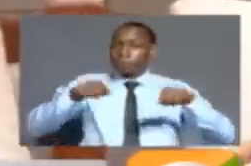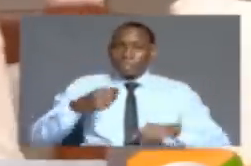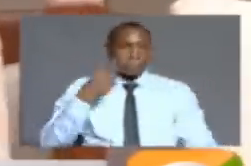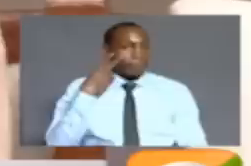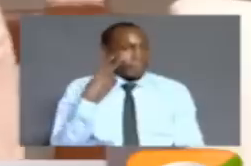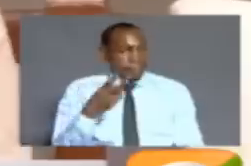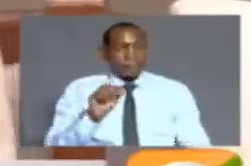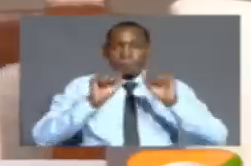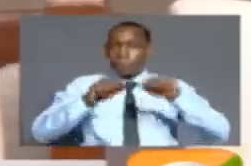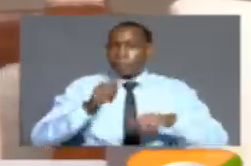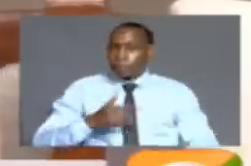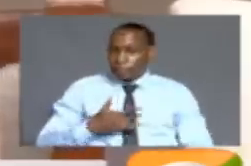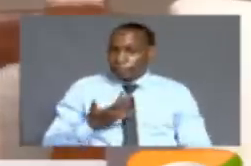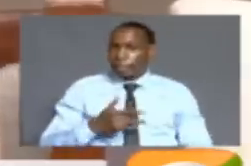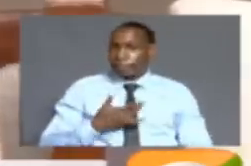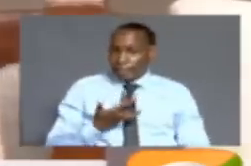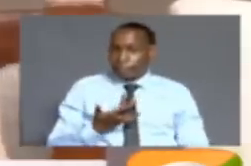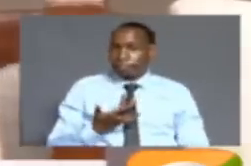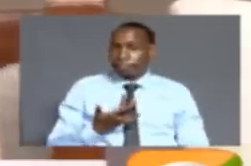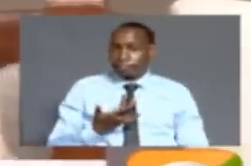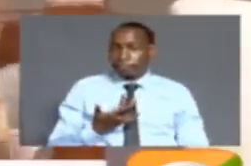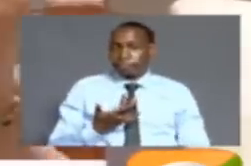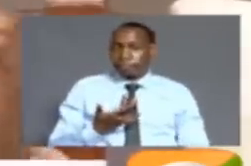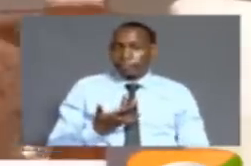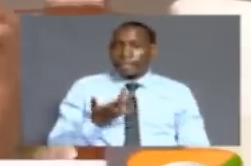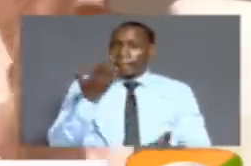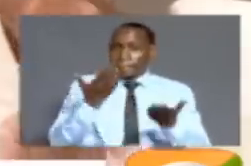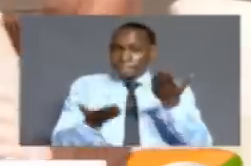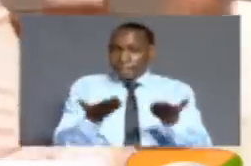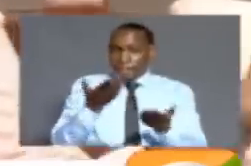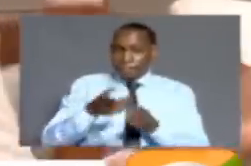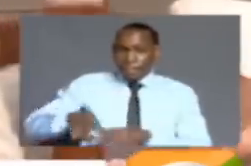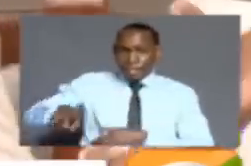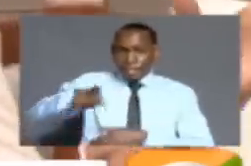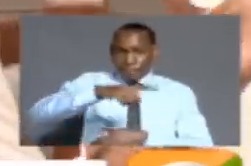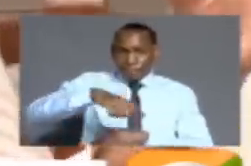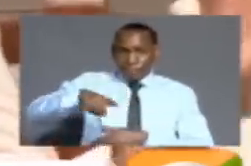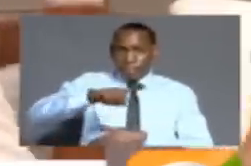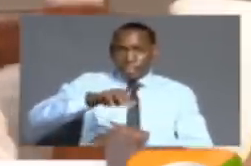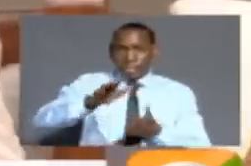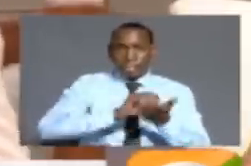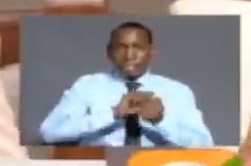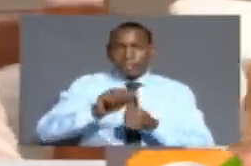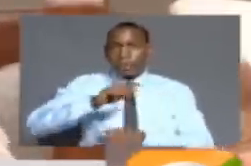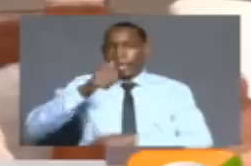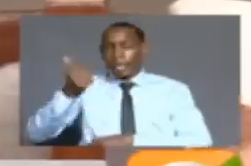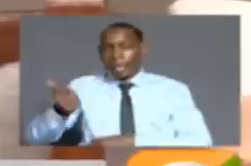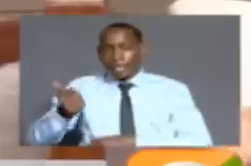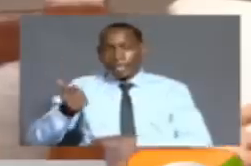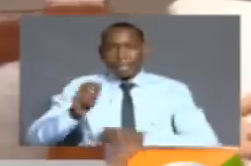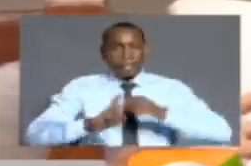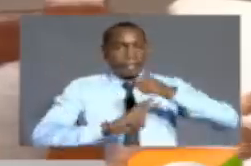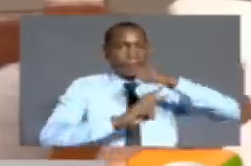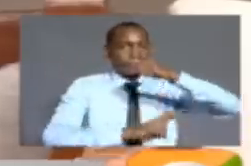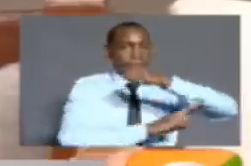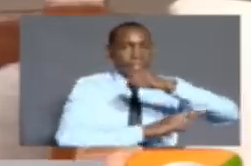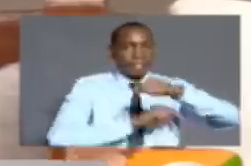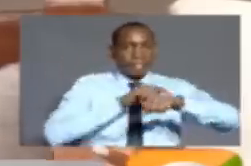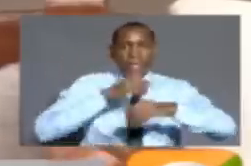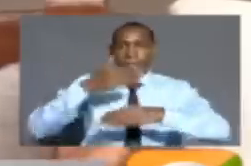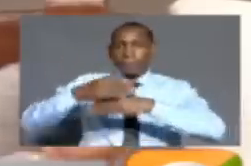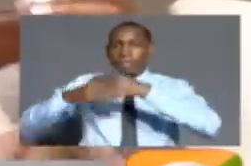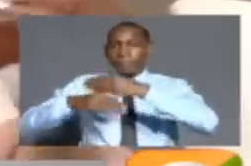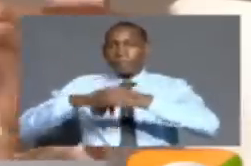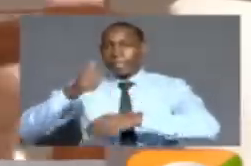you could see it. Yeah. It seems like we are almost also destroying other bridges while trying to build others. So I